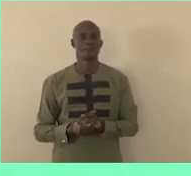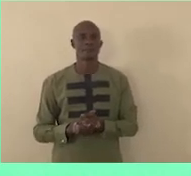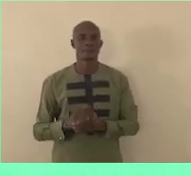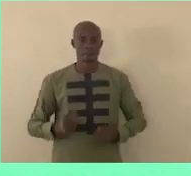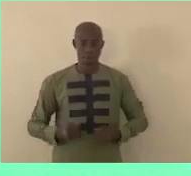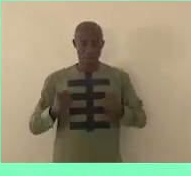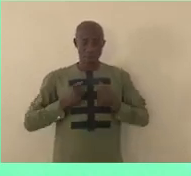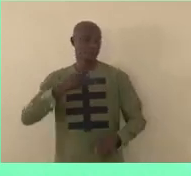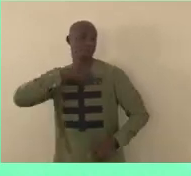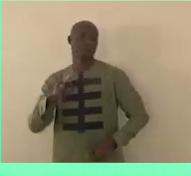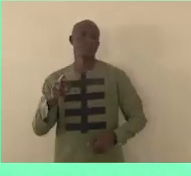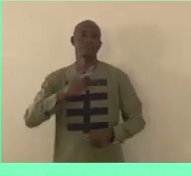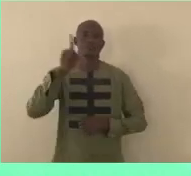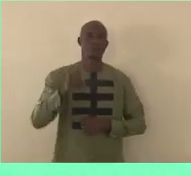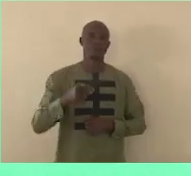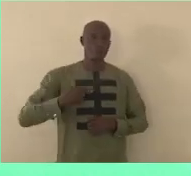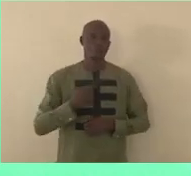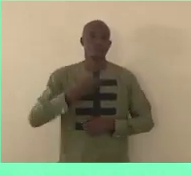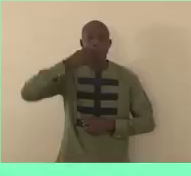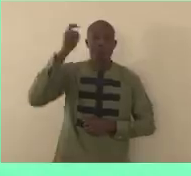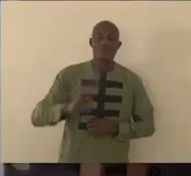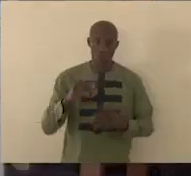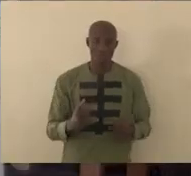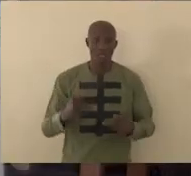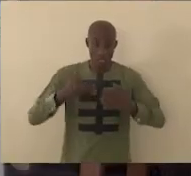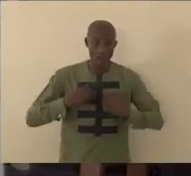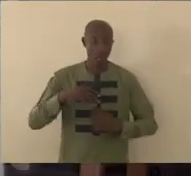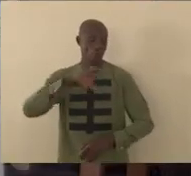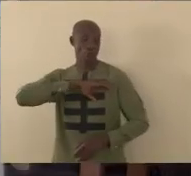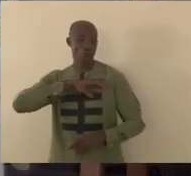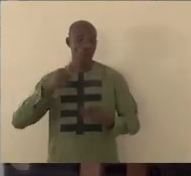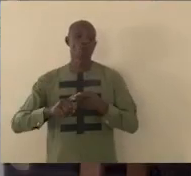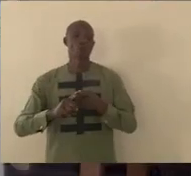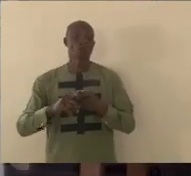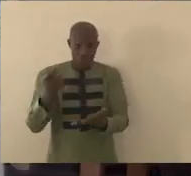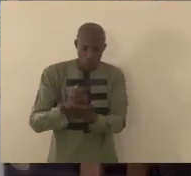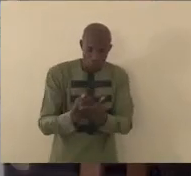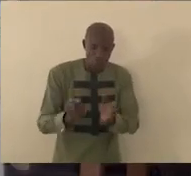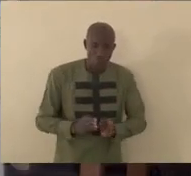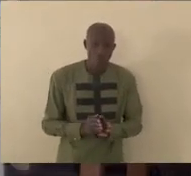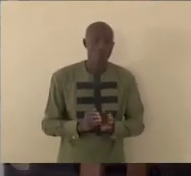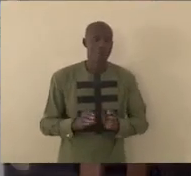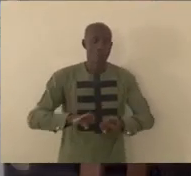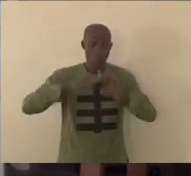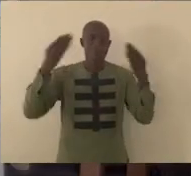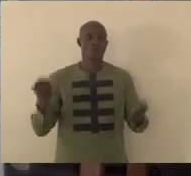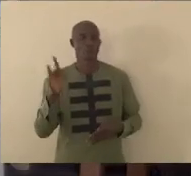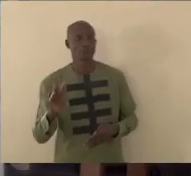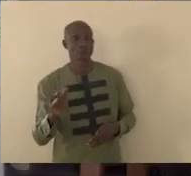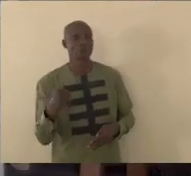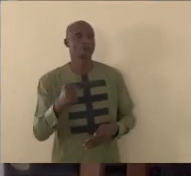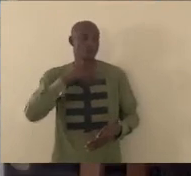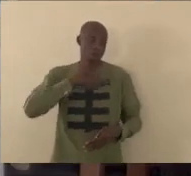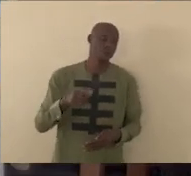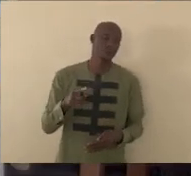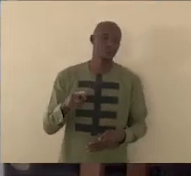Addressing the religious question. We must now summon the courage to discuss openly and frankly the thorny issues of religion and